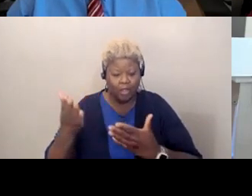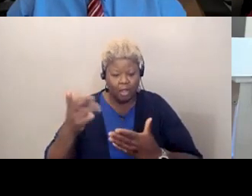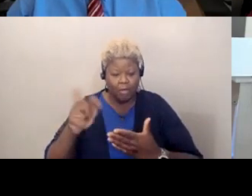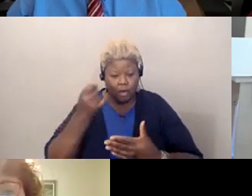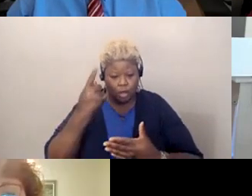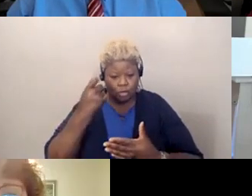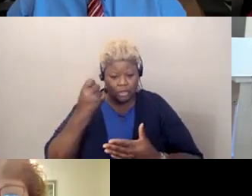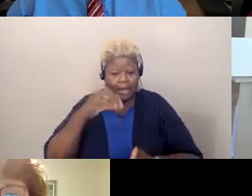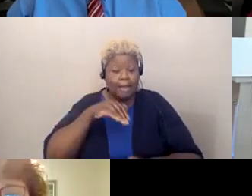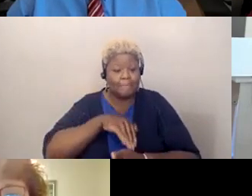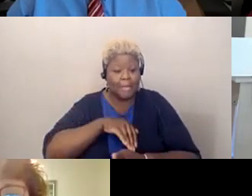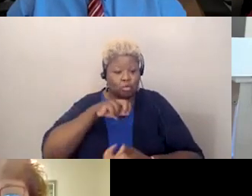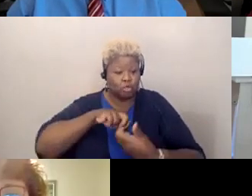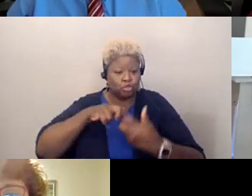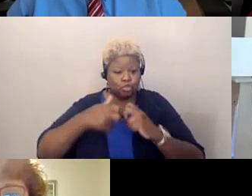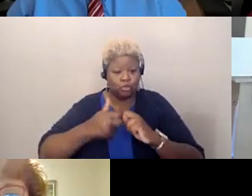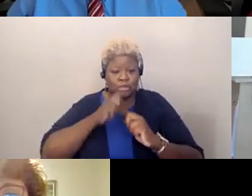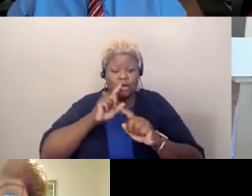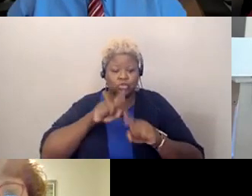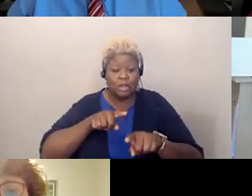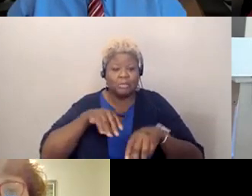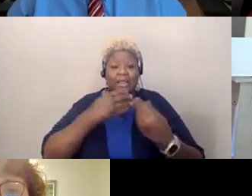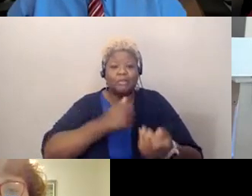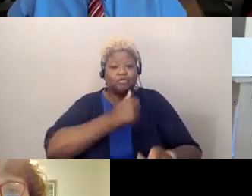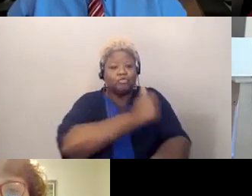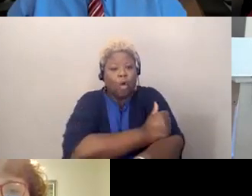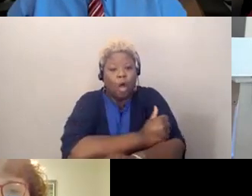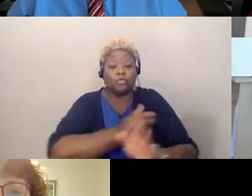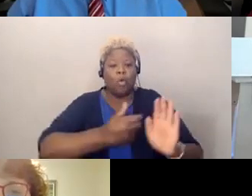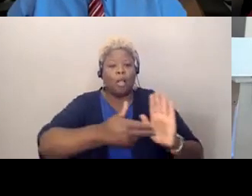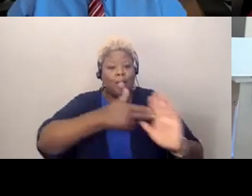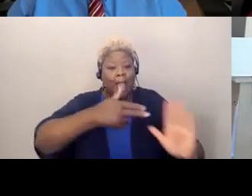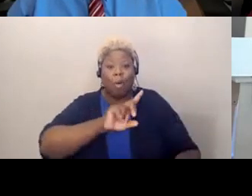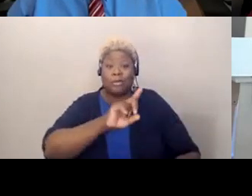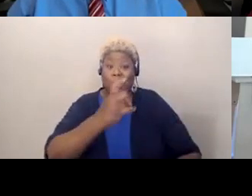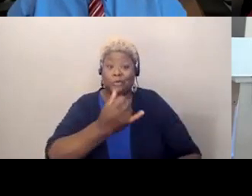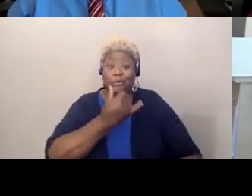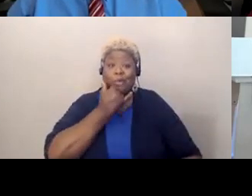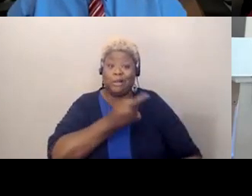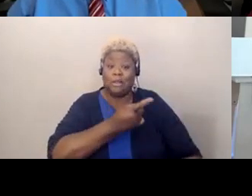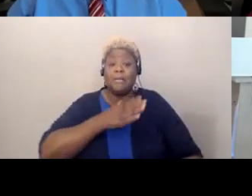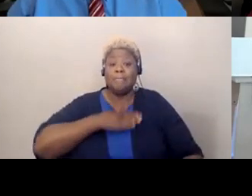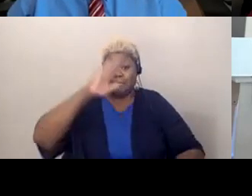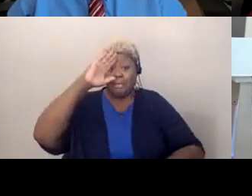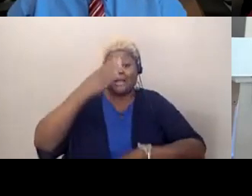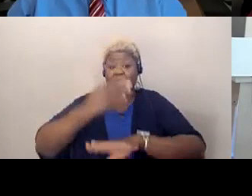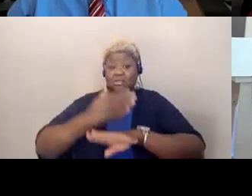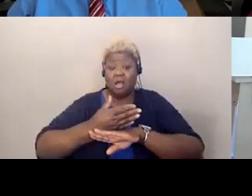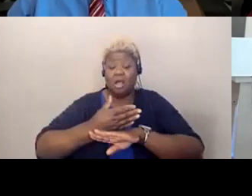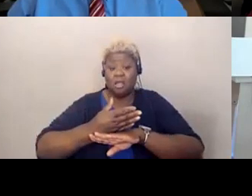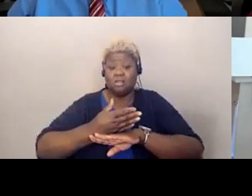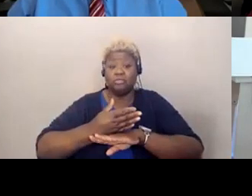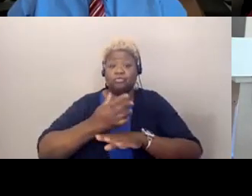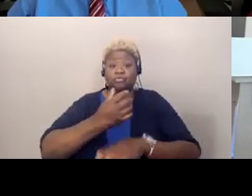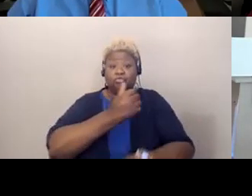when a medical issue is not addressed, the individual may be given drugs or labeled or diagnosed incorrectly. My son's drug intake made